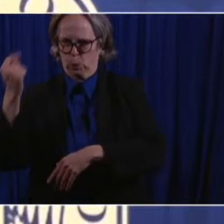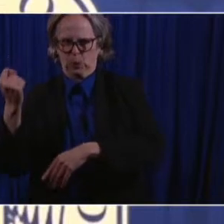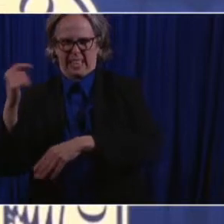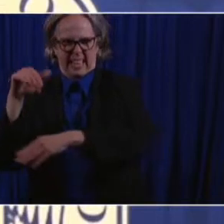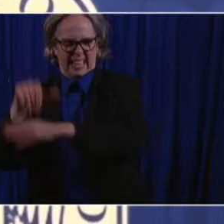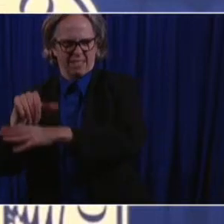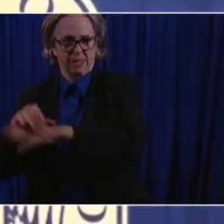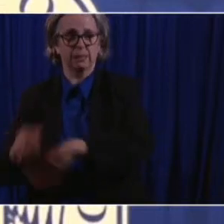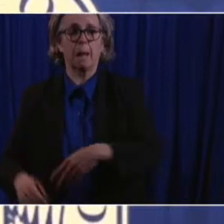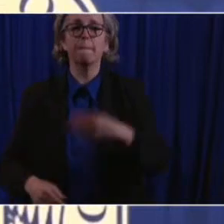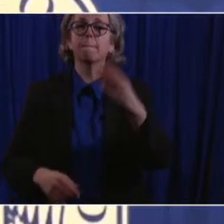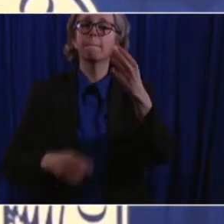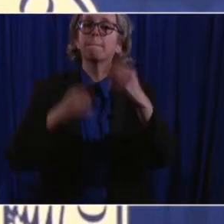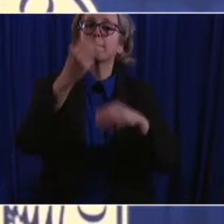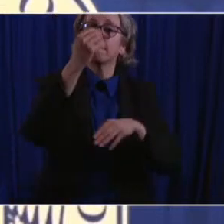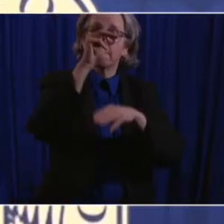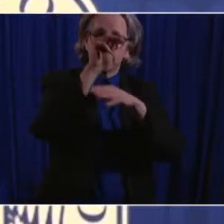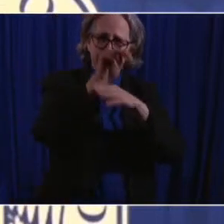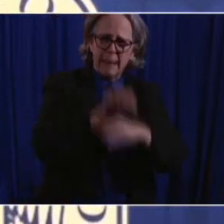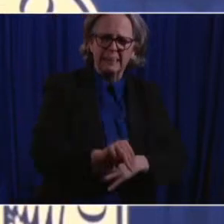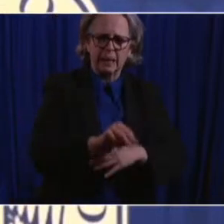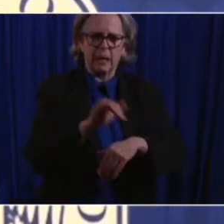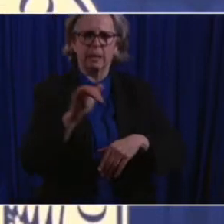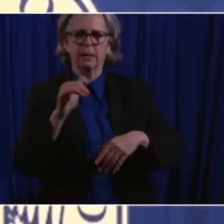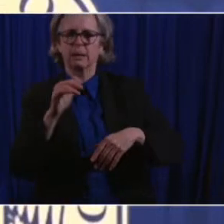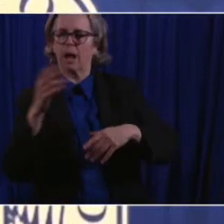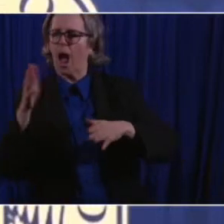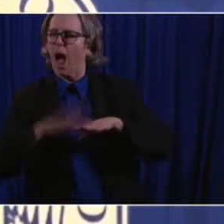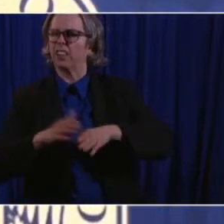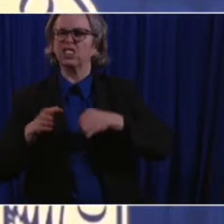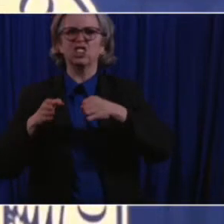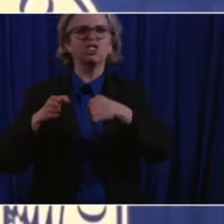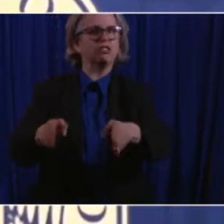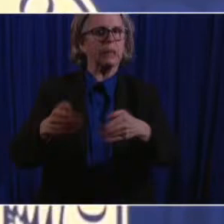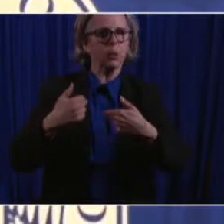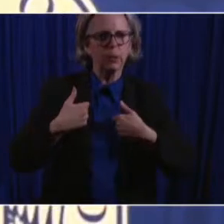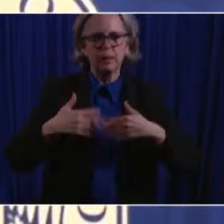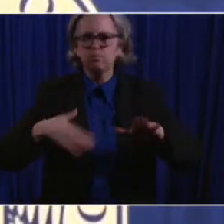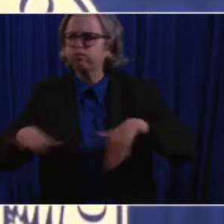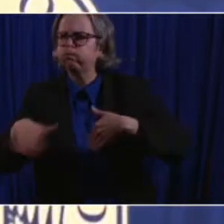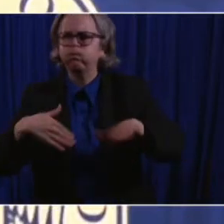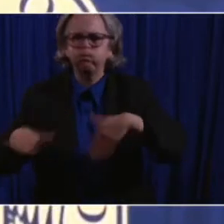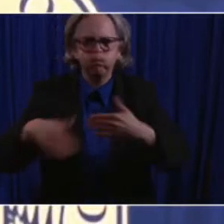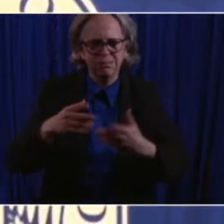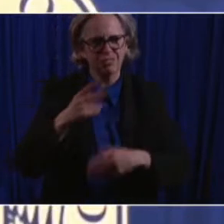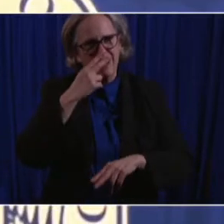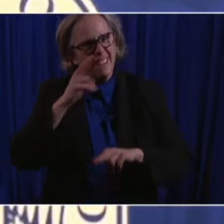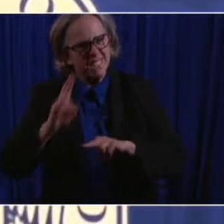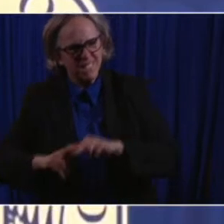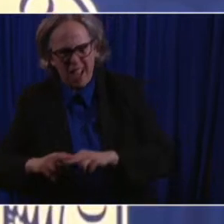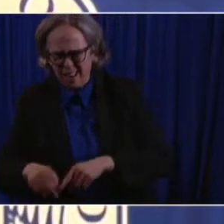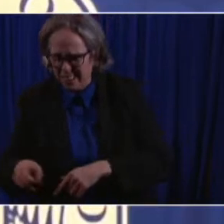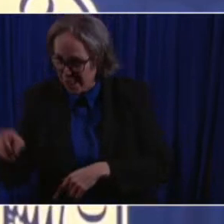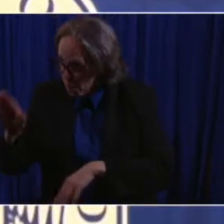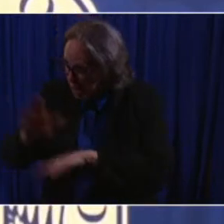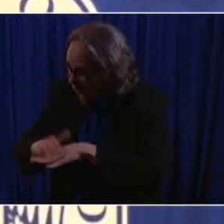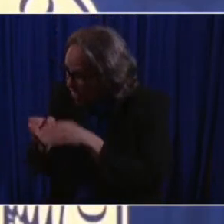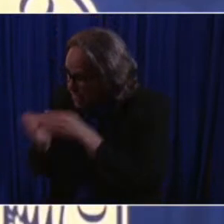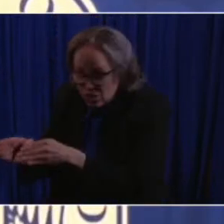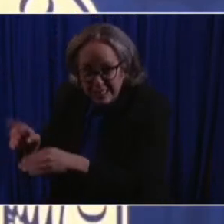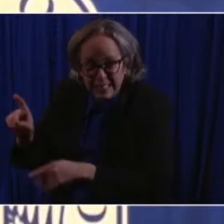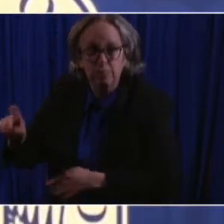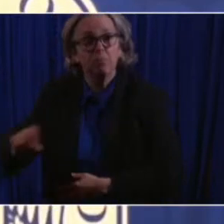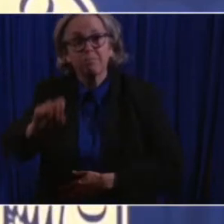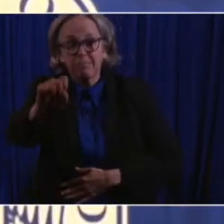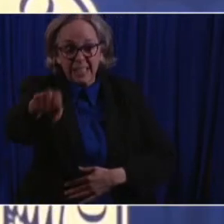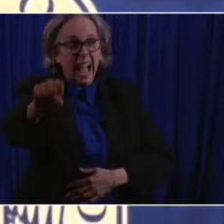and that's probably the one that I get the most fun. We have a free clinic on the street. We've been doing this for about 10 years. On the street? On the street, sir, in a